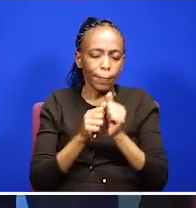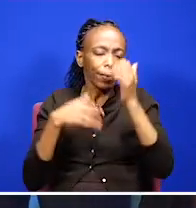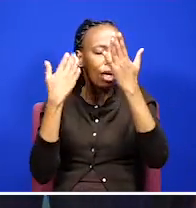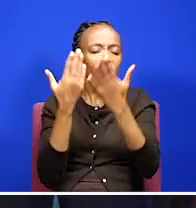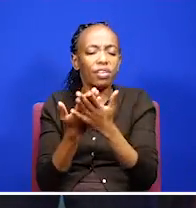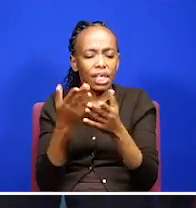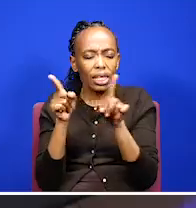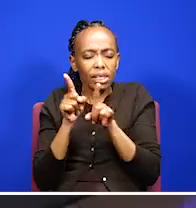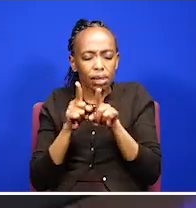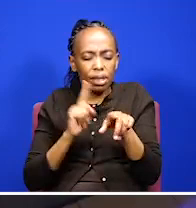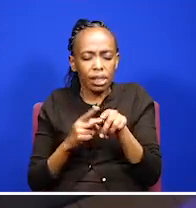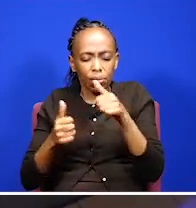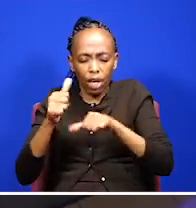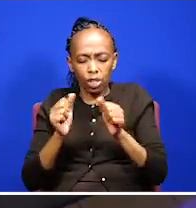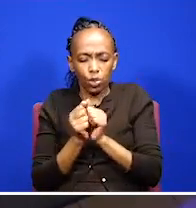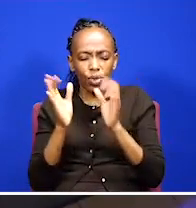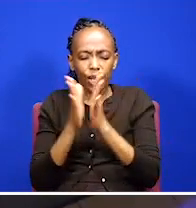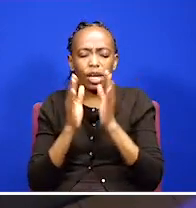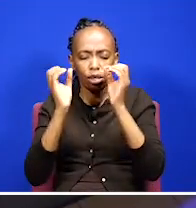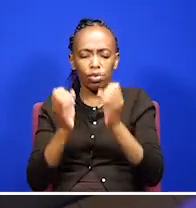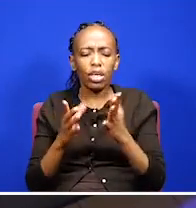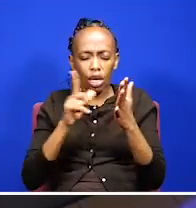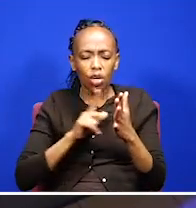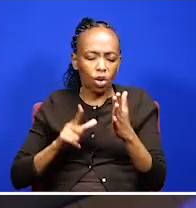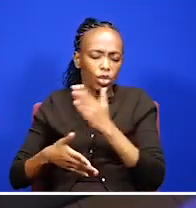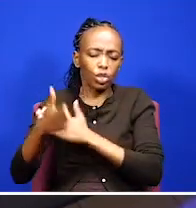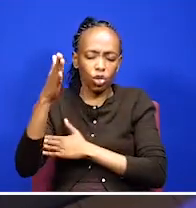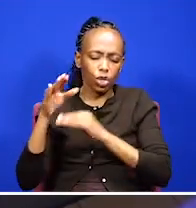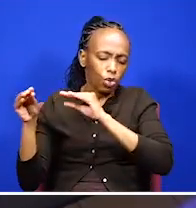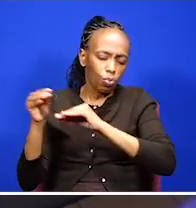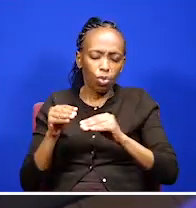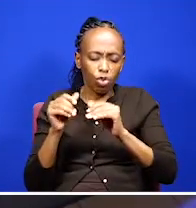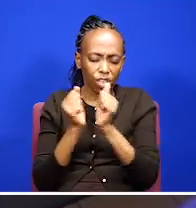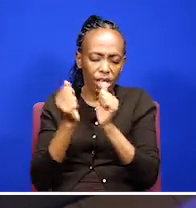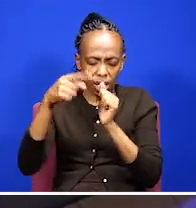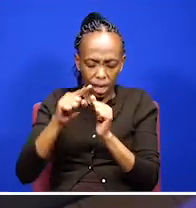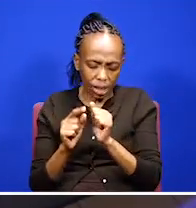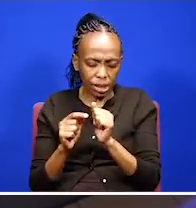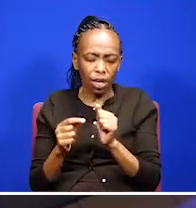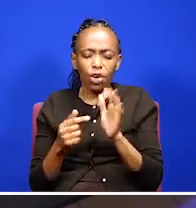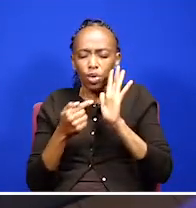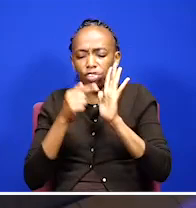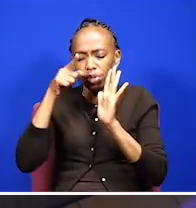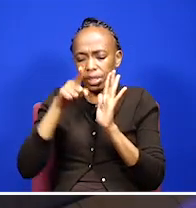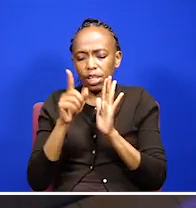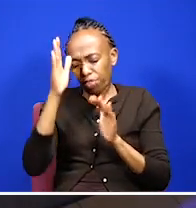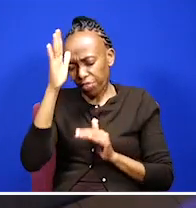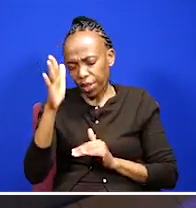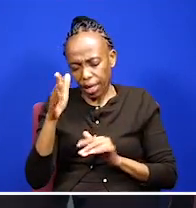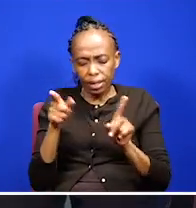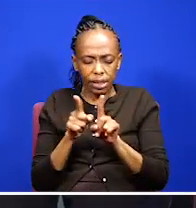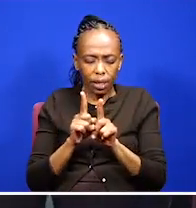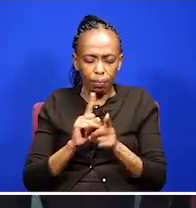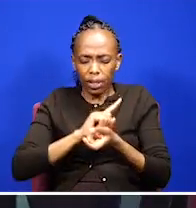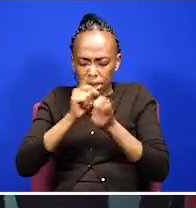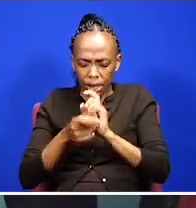thanksgiving, as we respond with hallelujah, Lord God, you will move in our midst. You will reveal yourself and turn